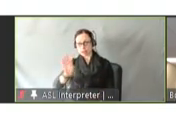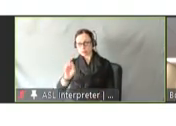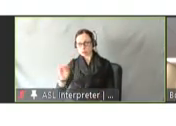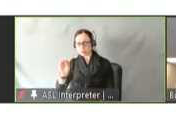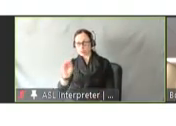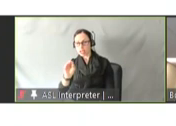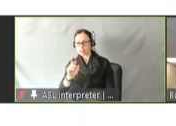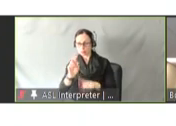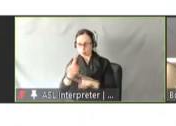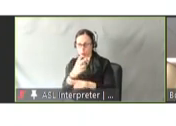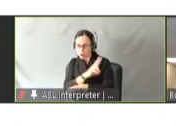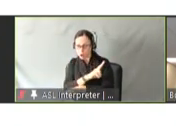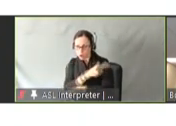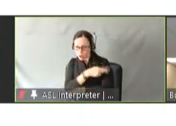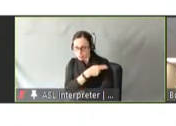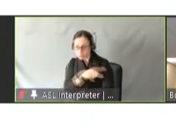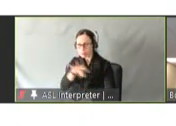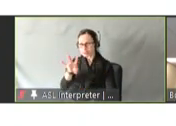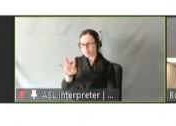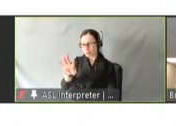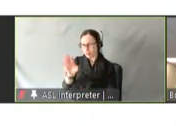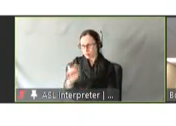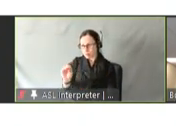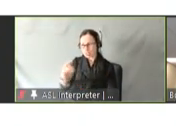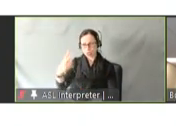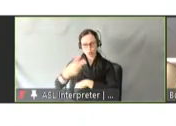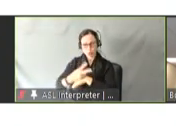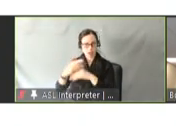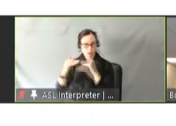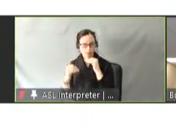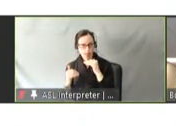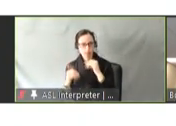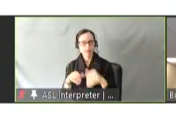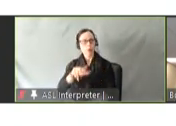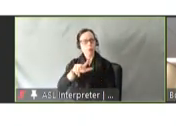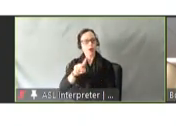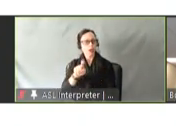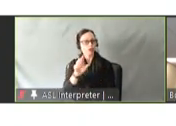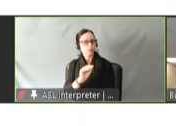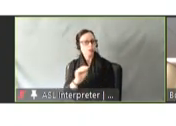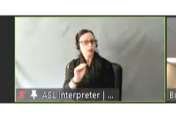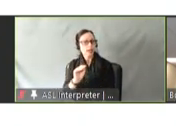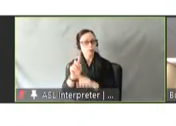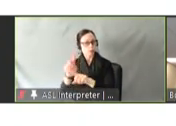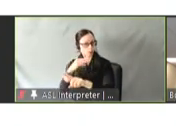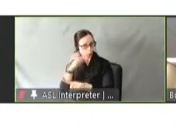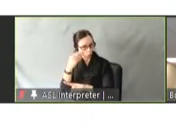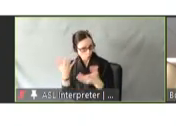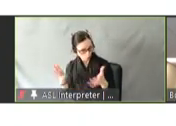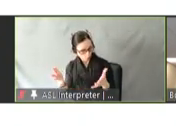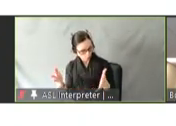for 2 days or less, and 100% of those patients were discharged to home. Next slide, please.